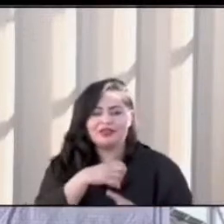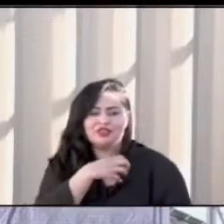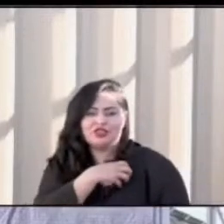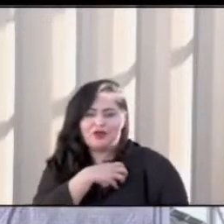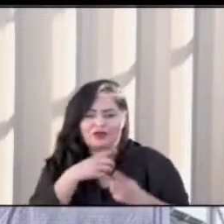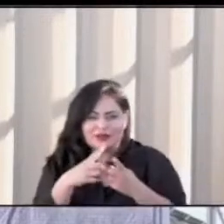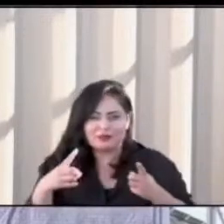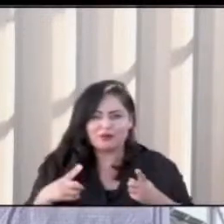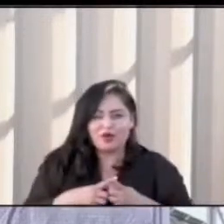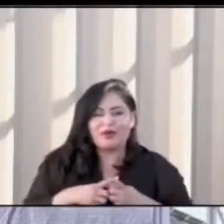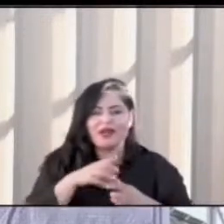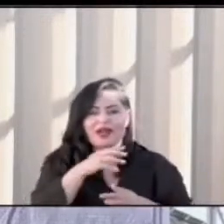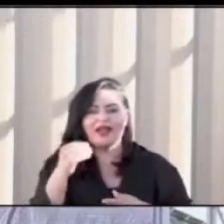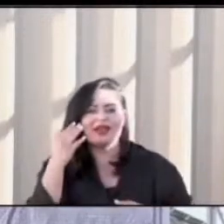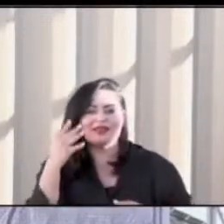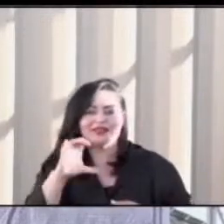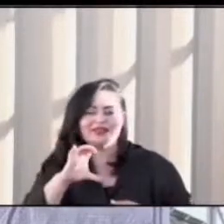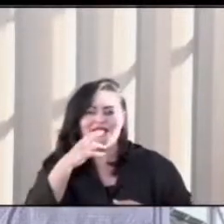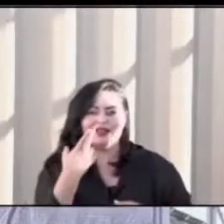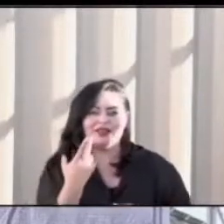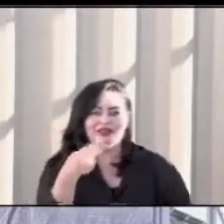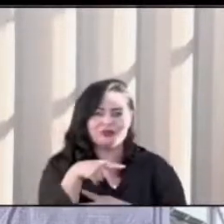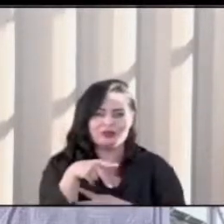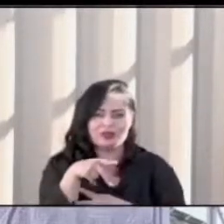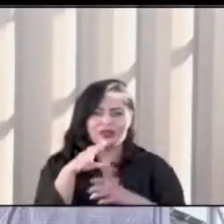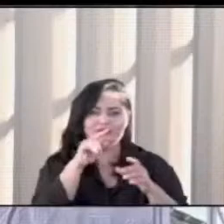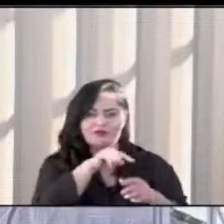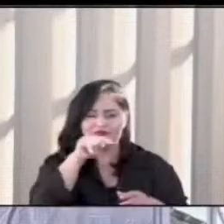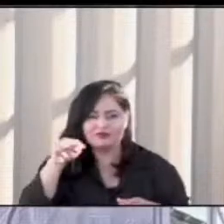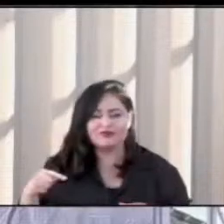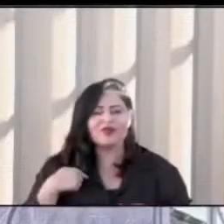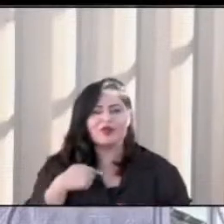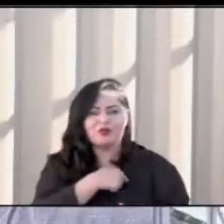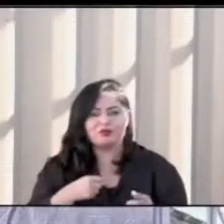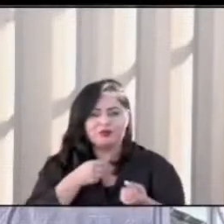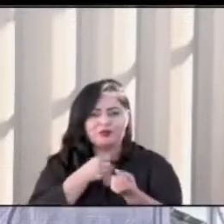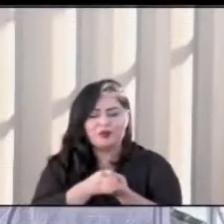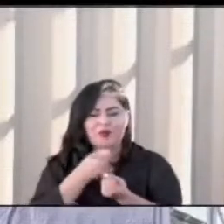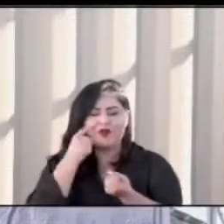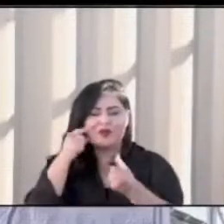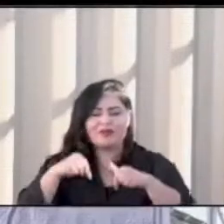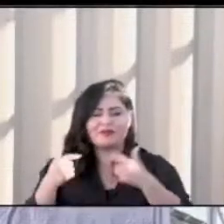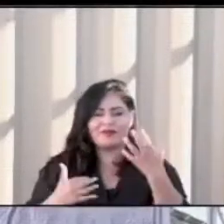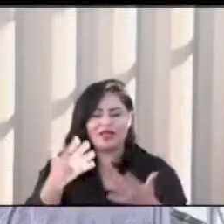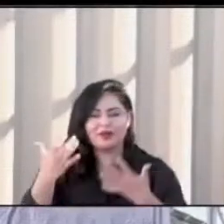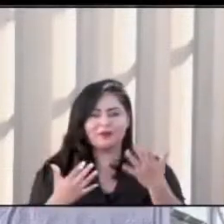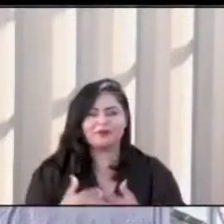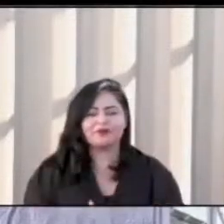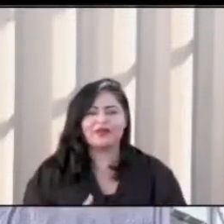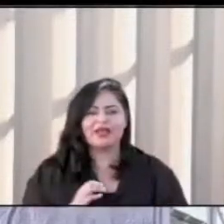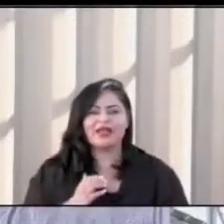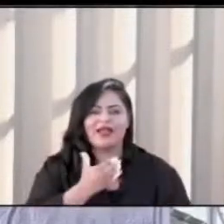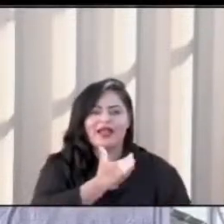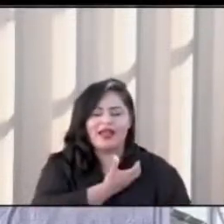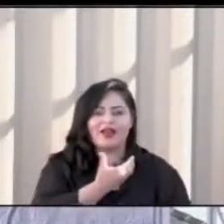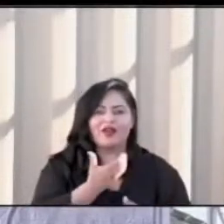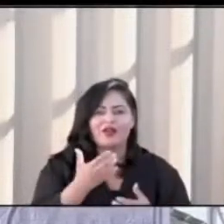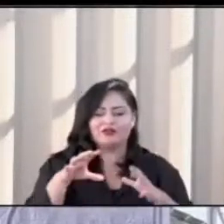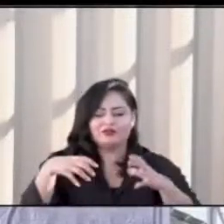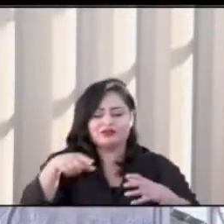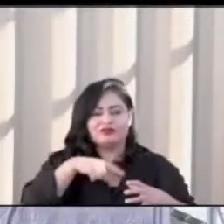Department, and the California Highway Patrol in response to the Palisades Fire. Our battalion has over